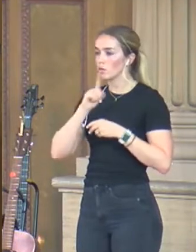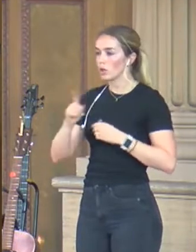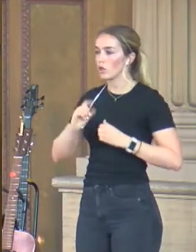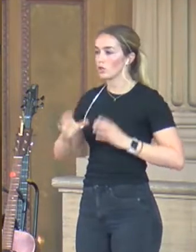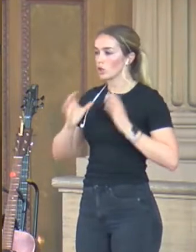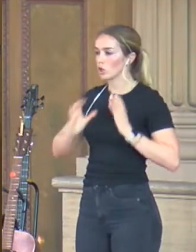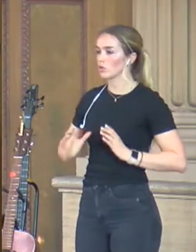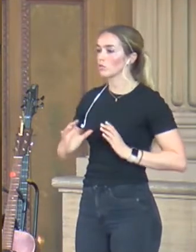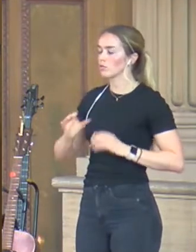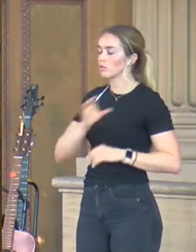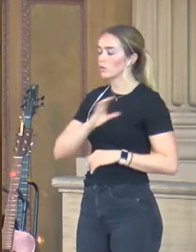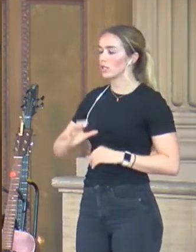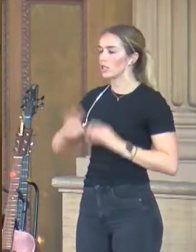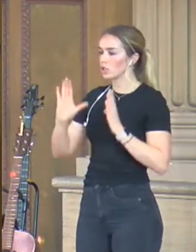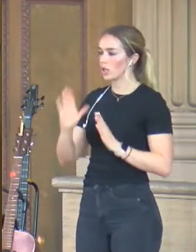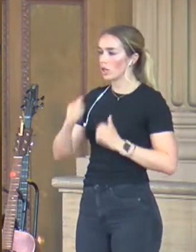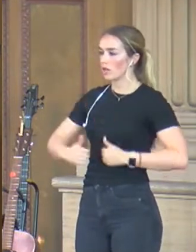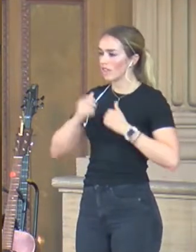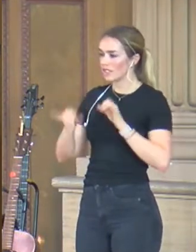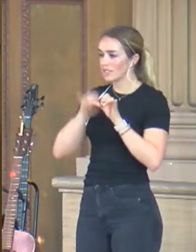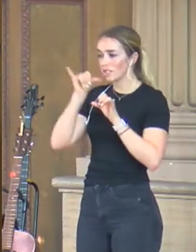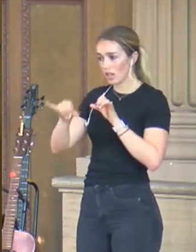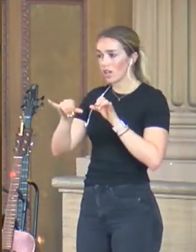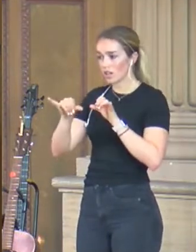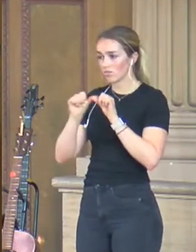and can stay there for a while.